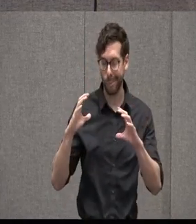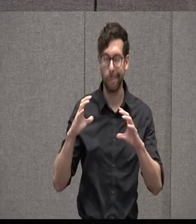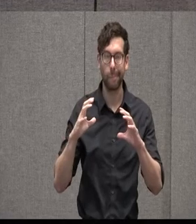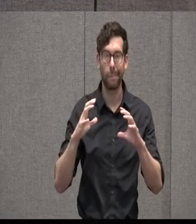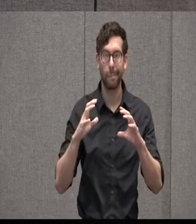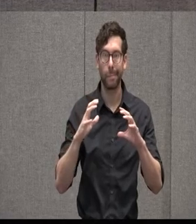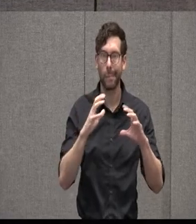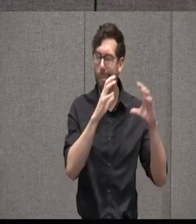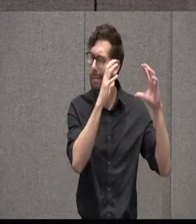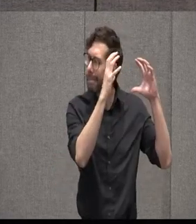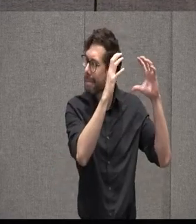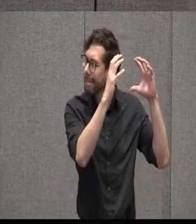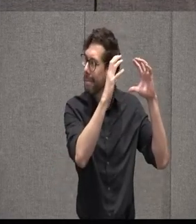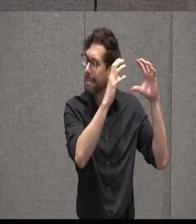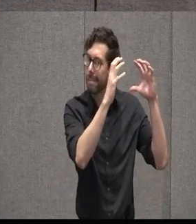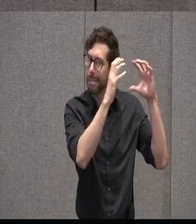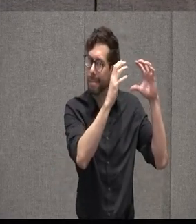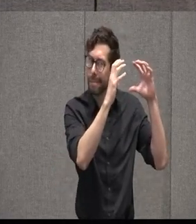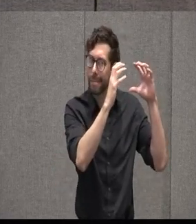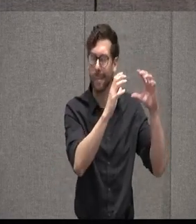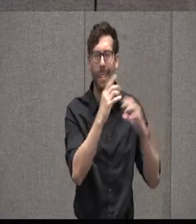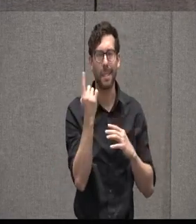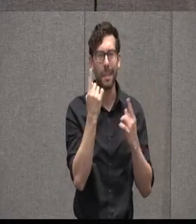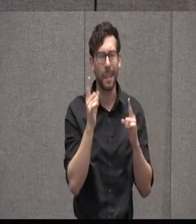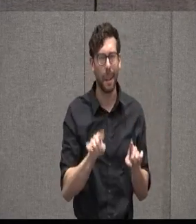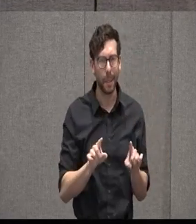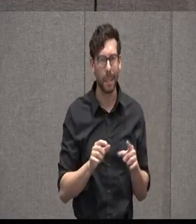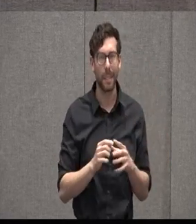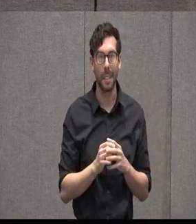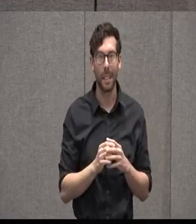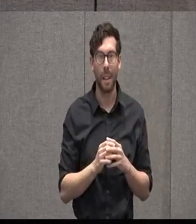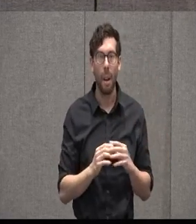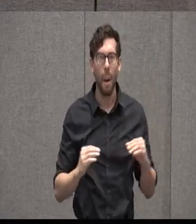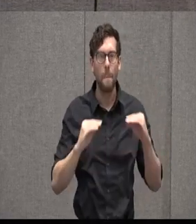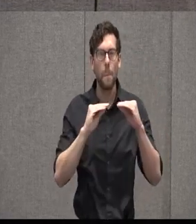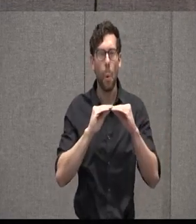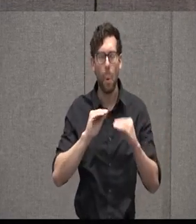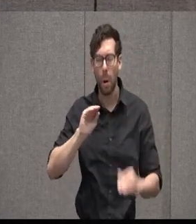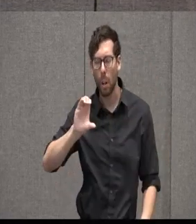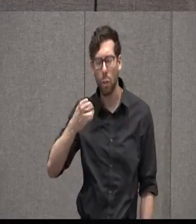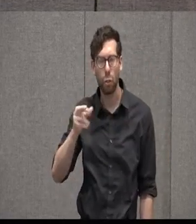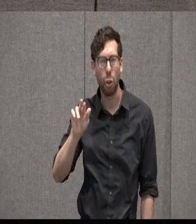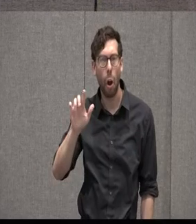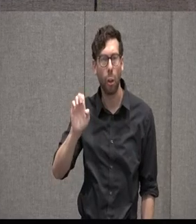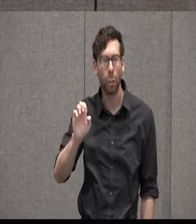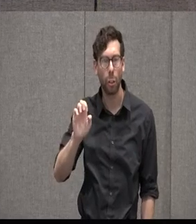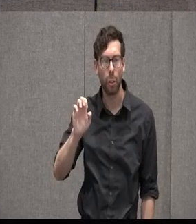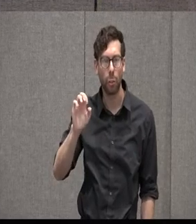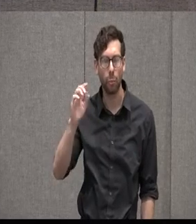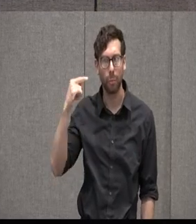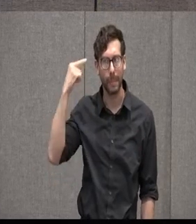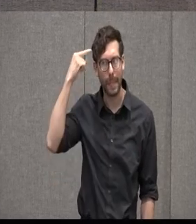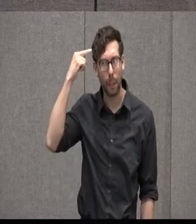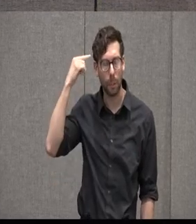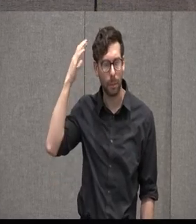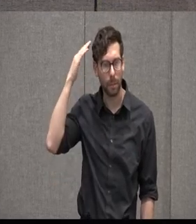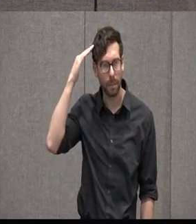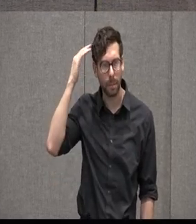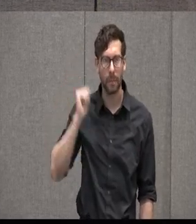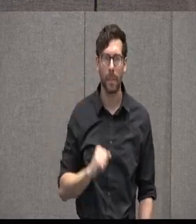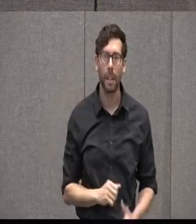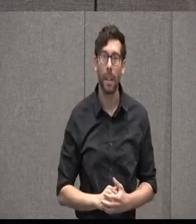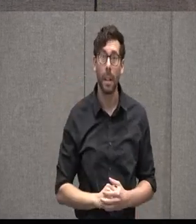against my hair. That was a lot more charge here. So now let's test